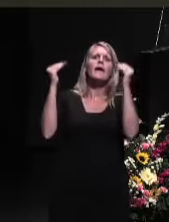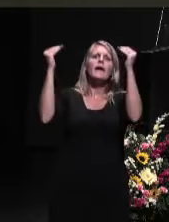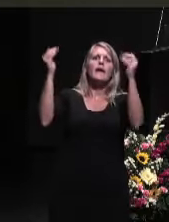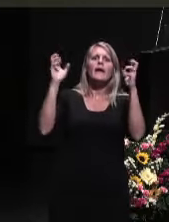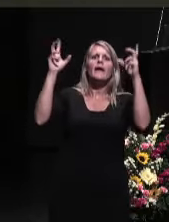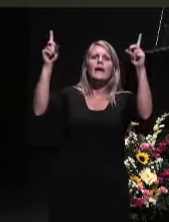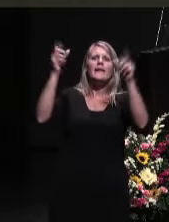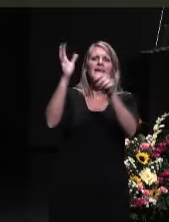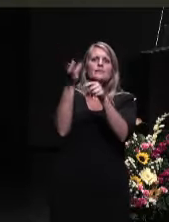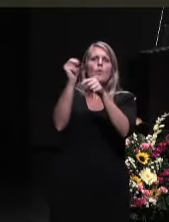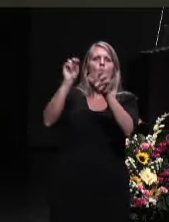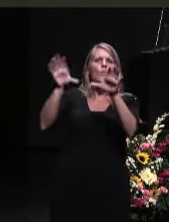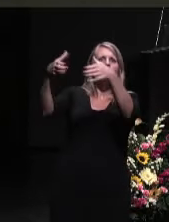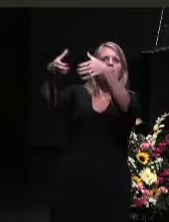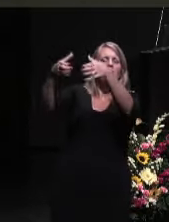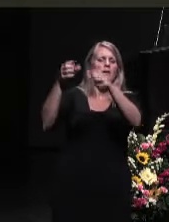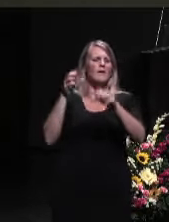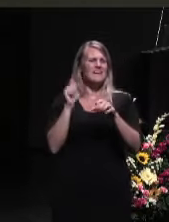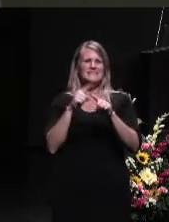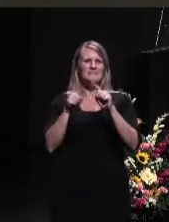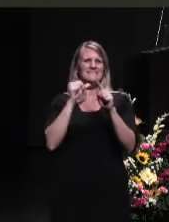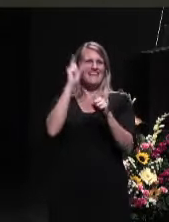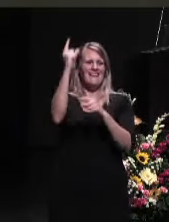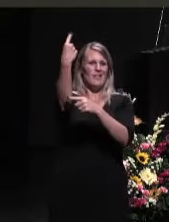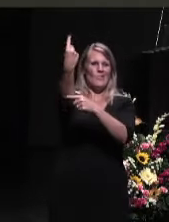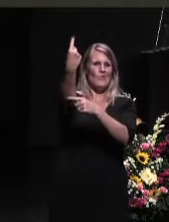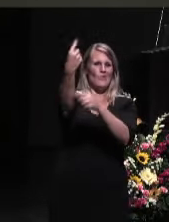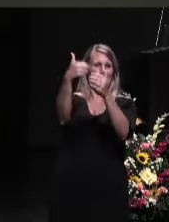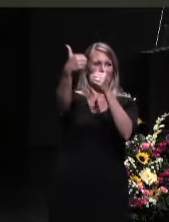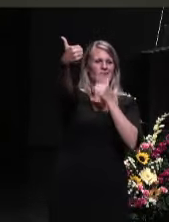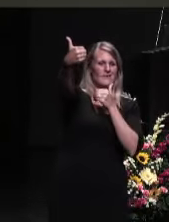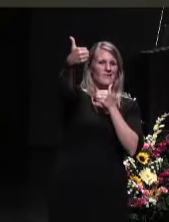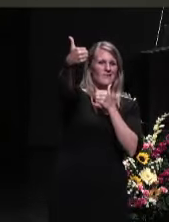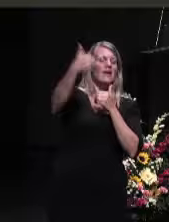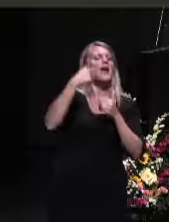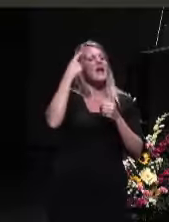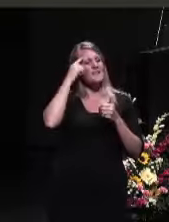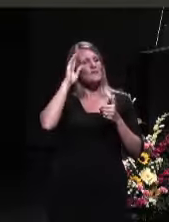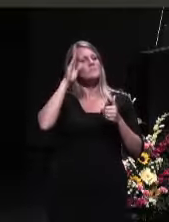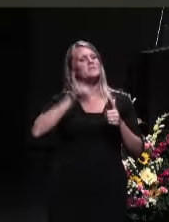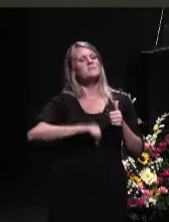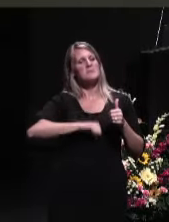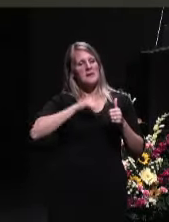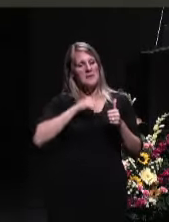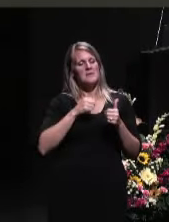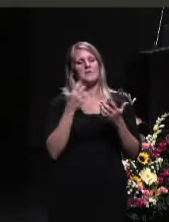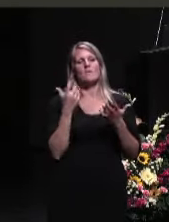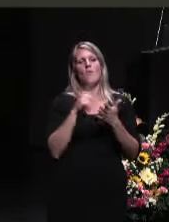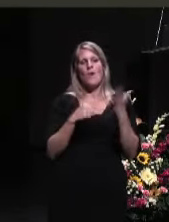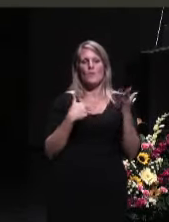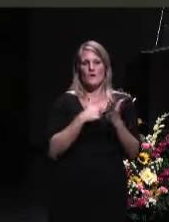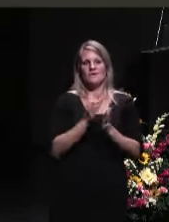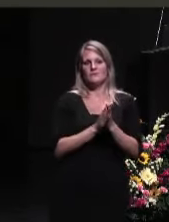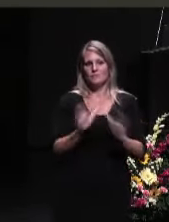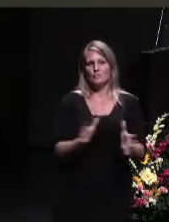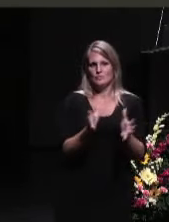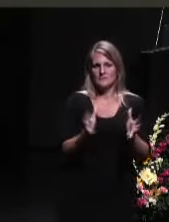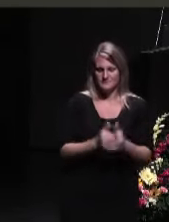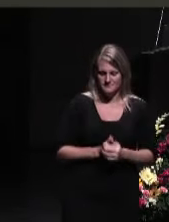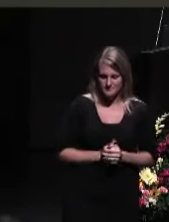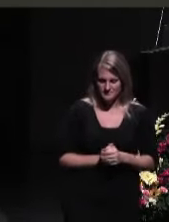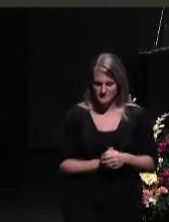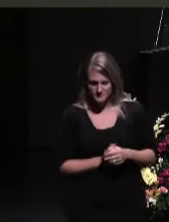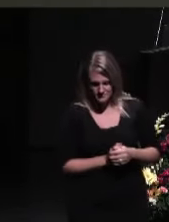we're doing. And I think you're going to be incredibly proud of what we're doing. I've already talked about some of the things, but I'm going to talk about more. Employer needs and